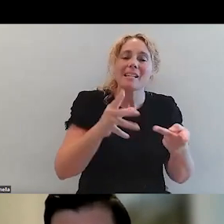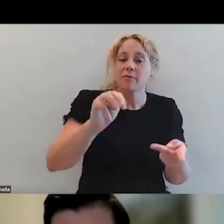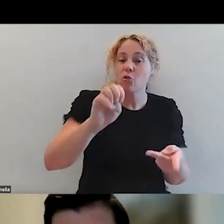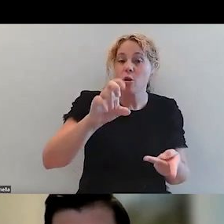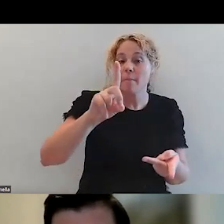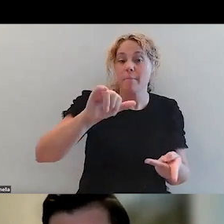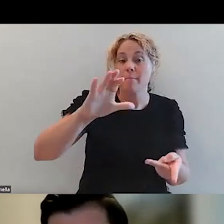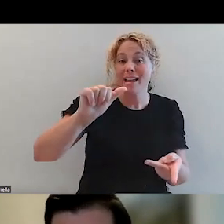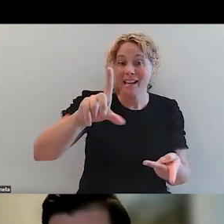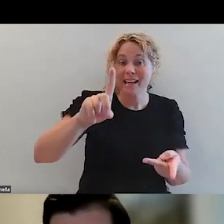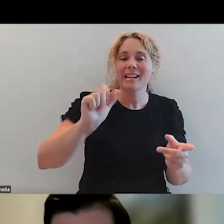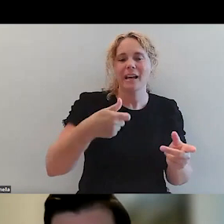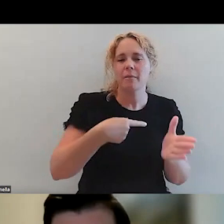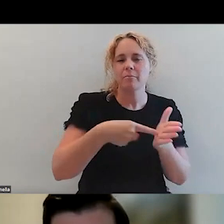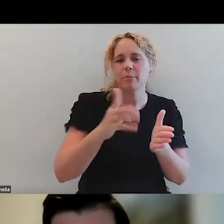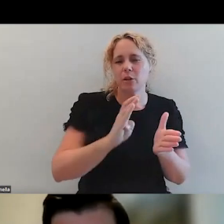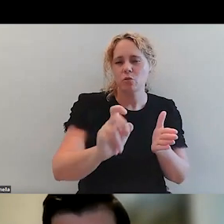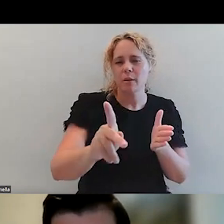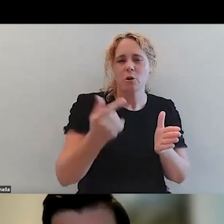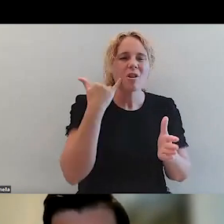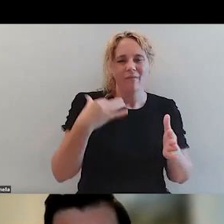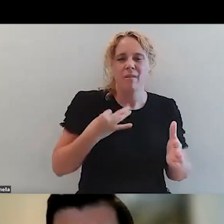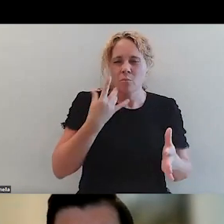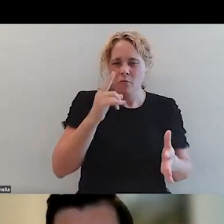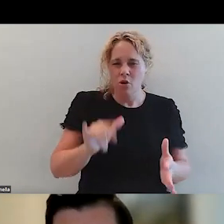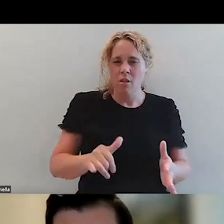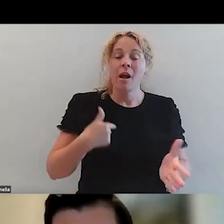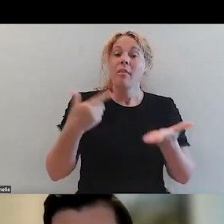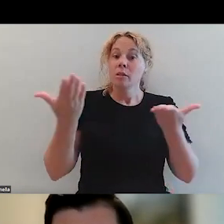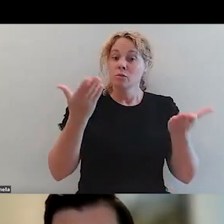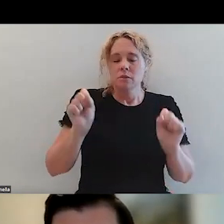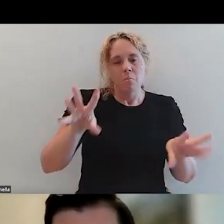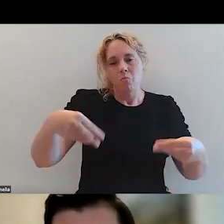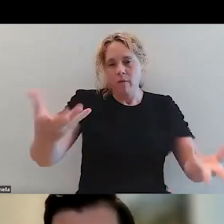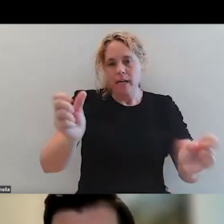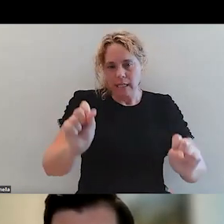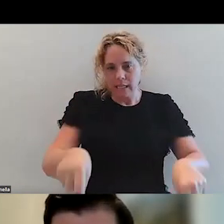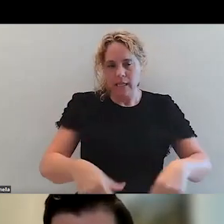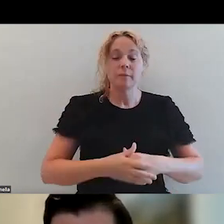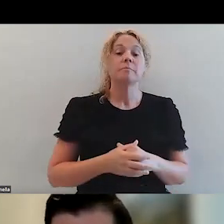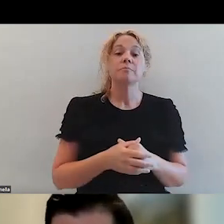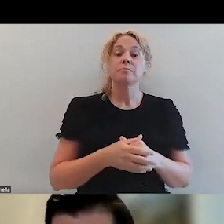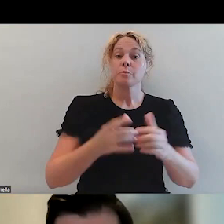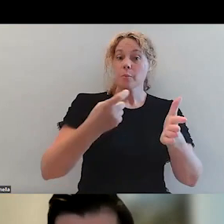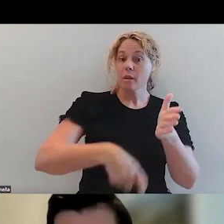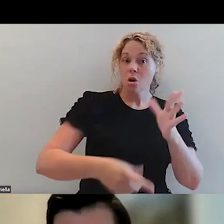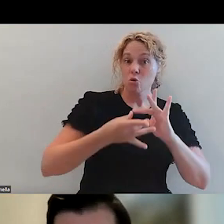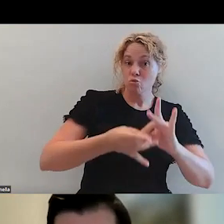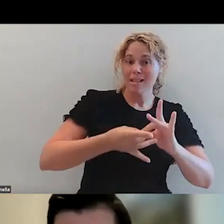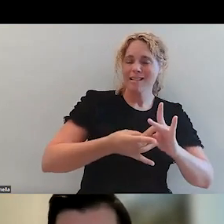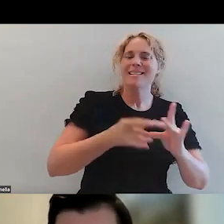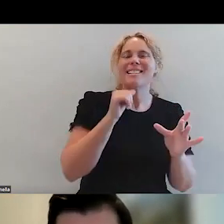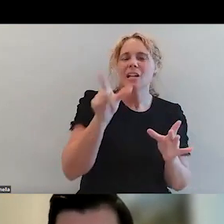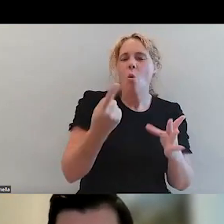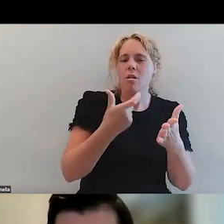can be reimbursable should that person, be eligible for that, and those services can be provided. The cost related to it, so it's not just